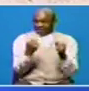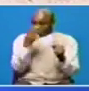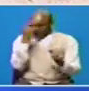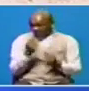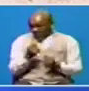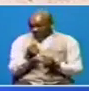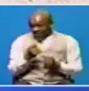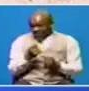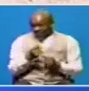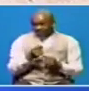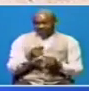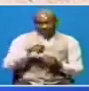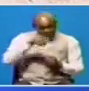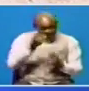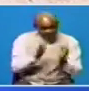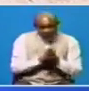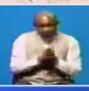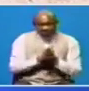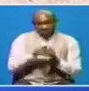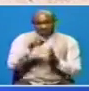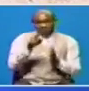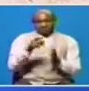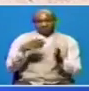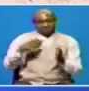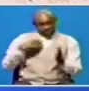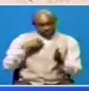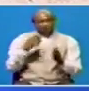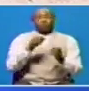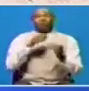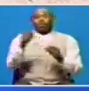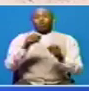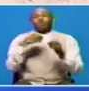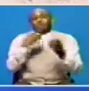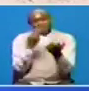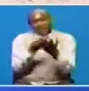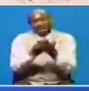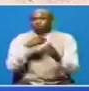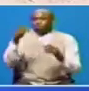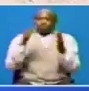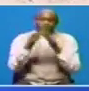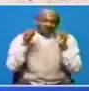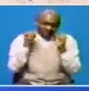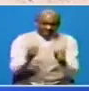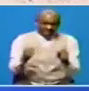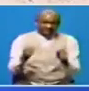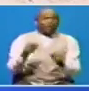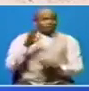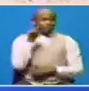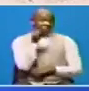because wajakuwa na ile maisha uzeefu wa kutoa pesa kwenda kwa choo ama, so itabidi sasa